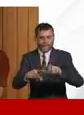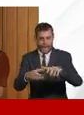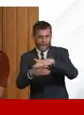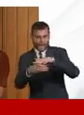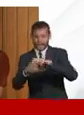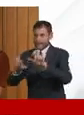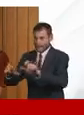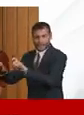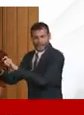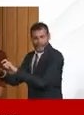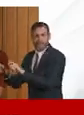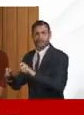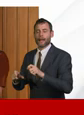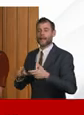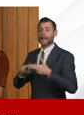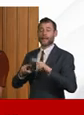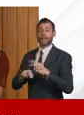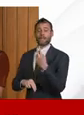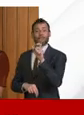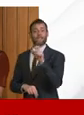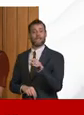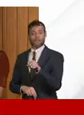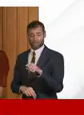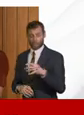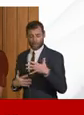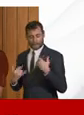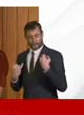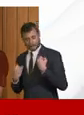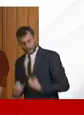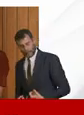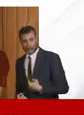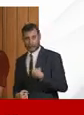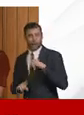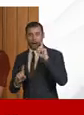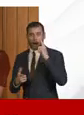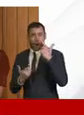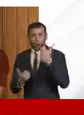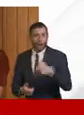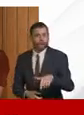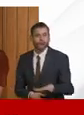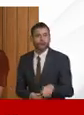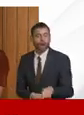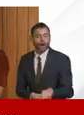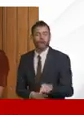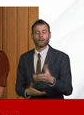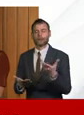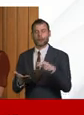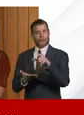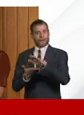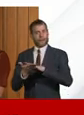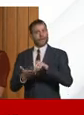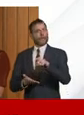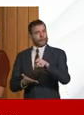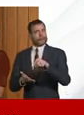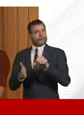clearly if you have adults who are unable to look after a small child that is an exceptional circumstance um